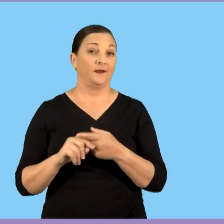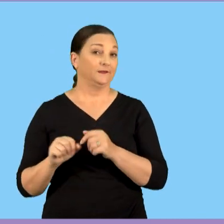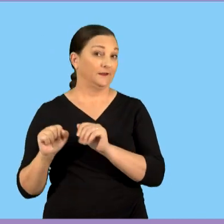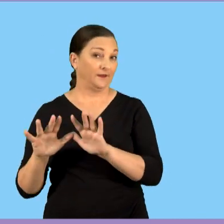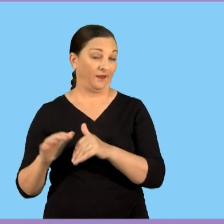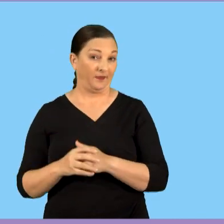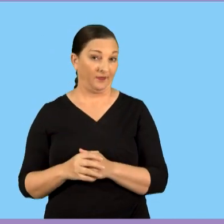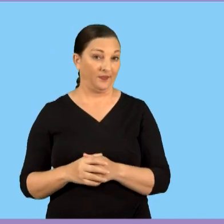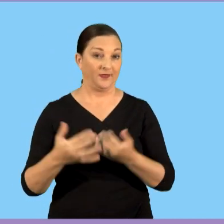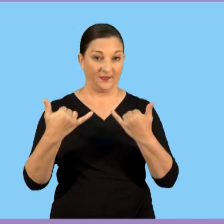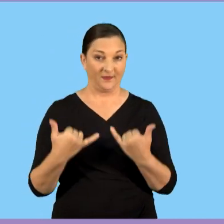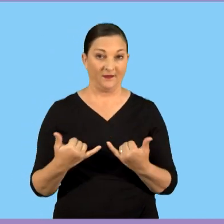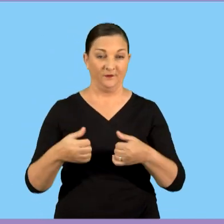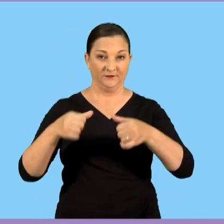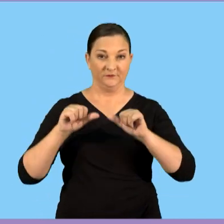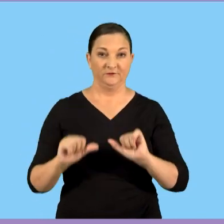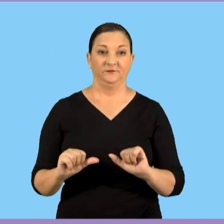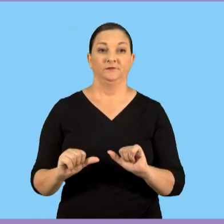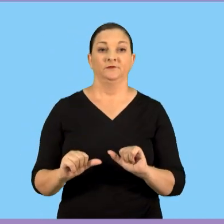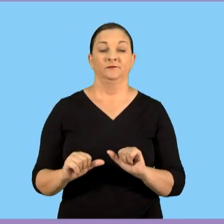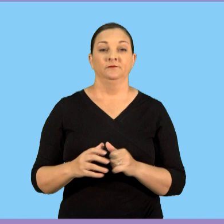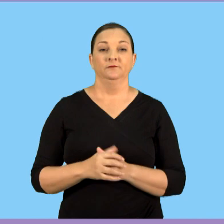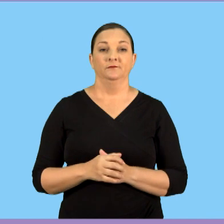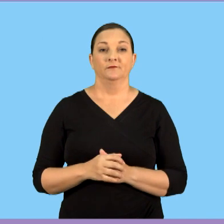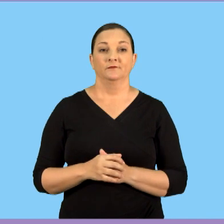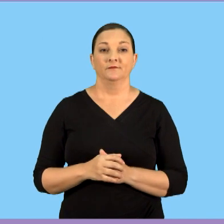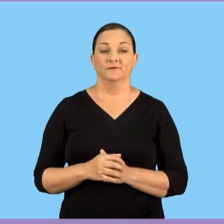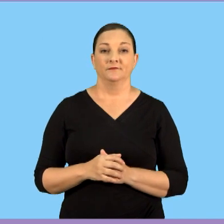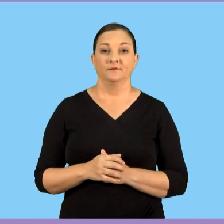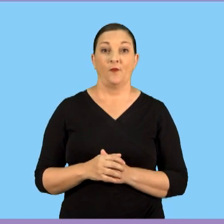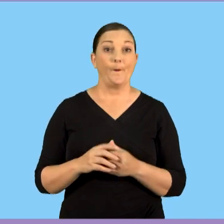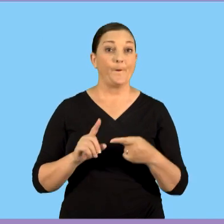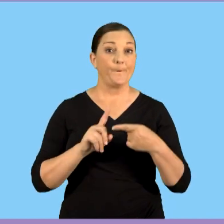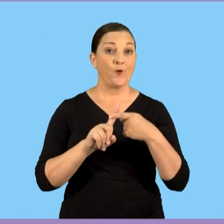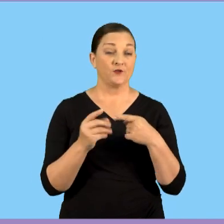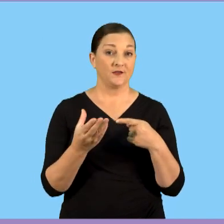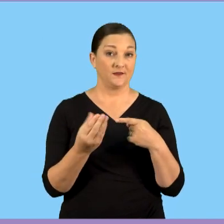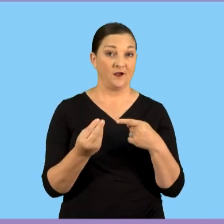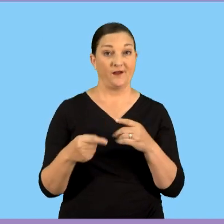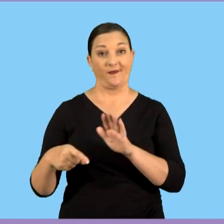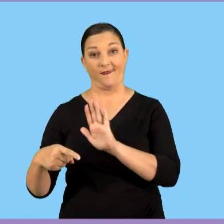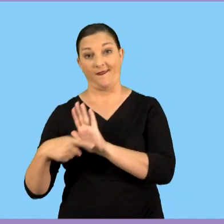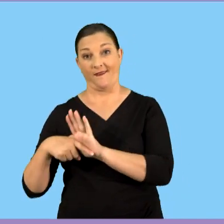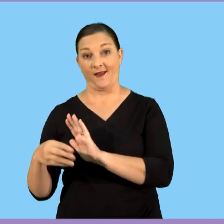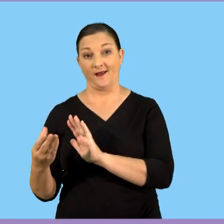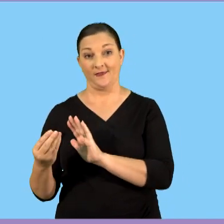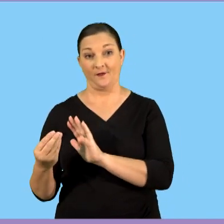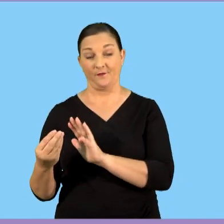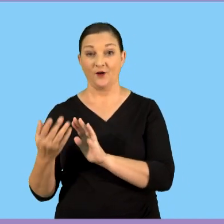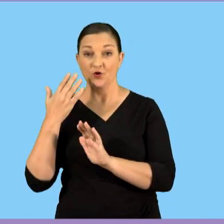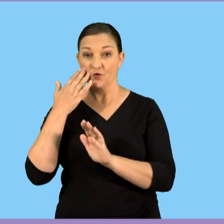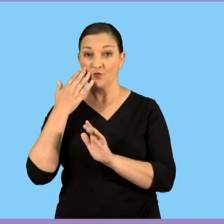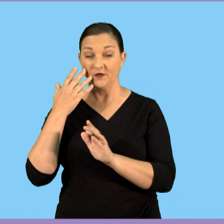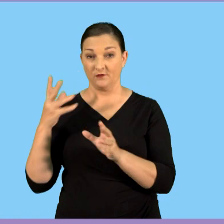not forgetting to add that 10. And now we are adding a positive